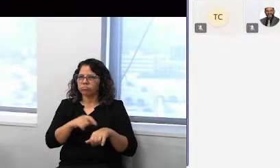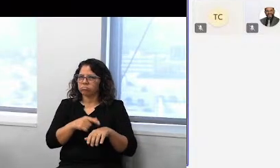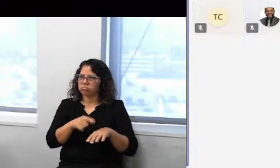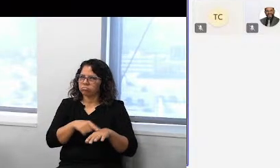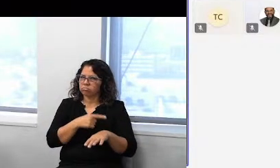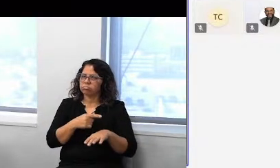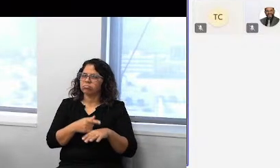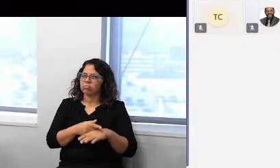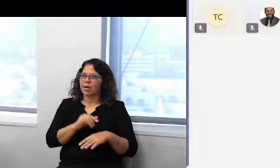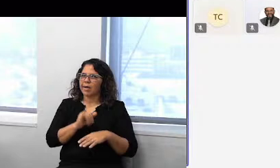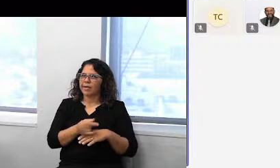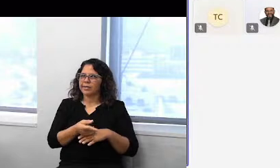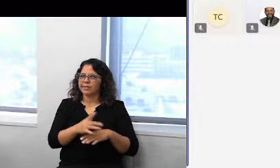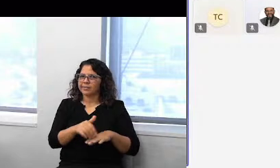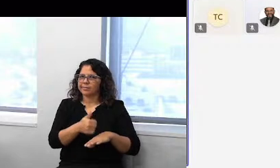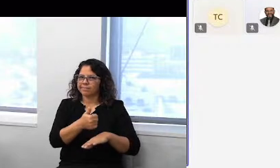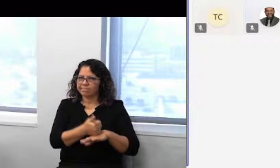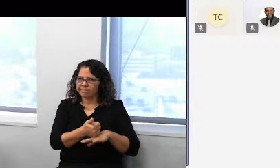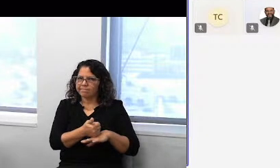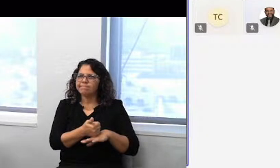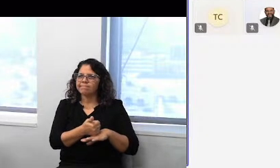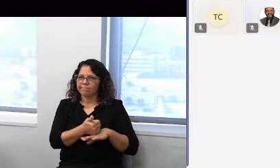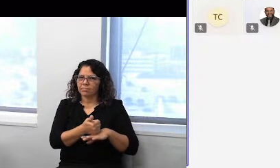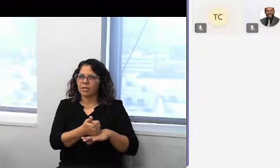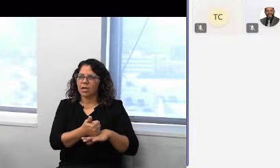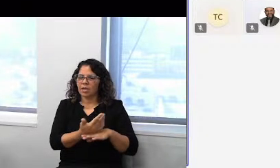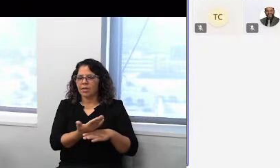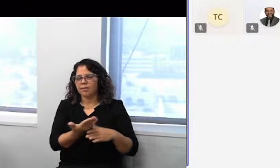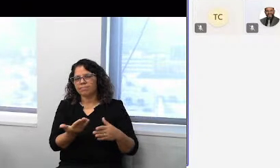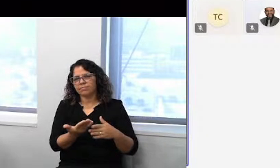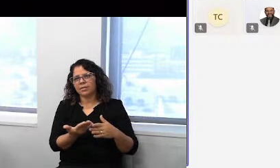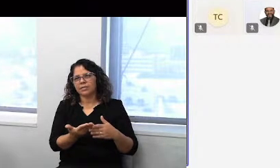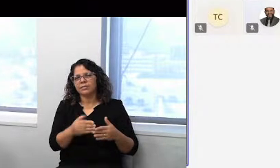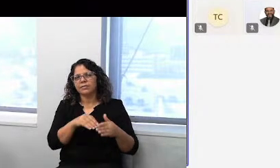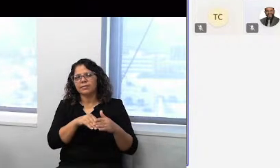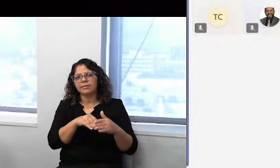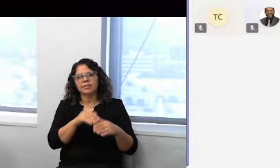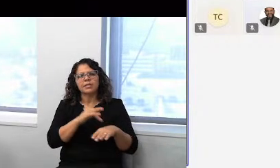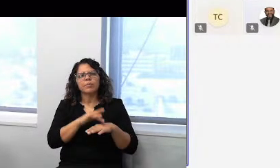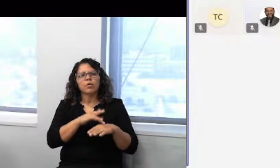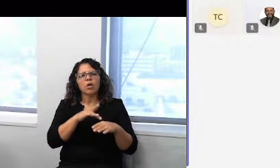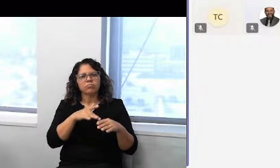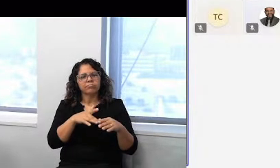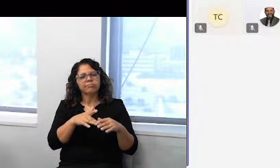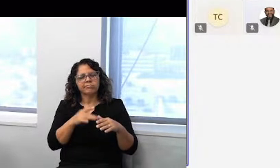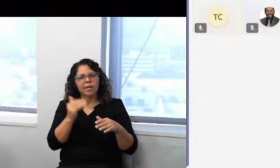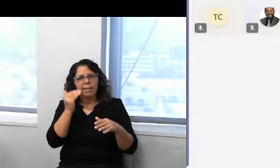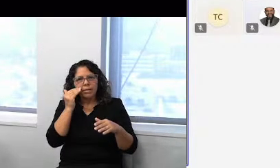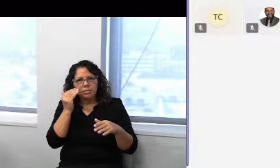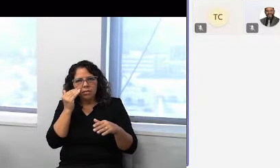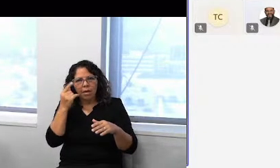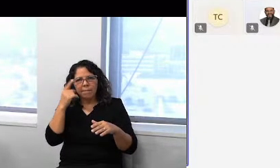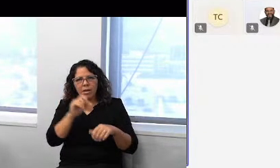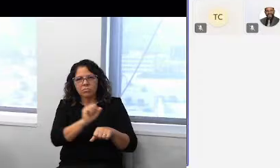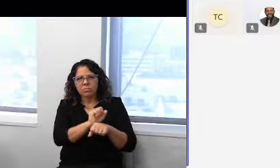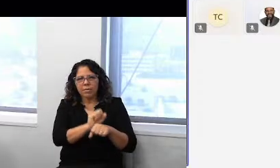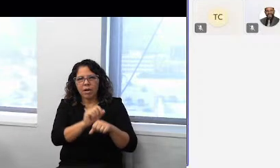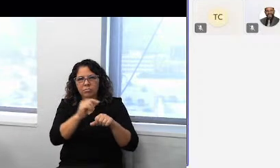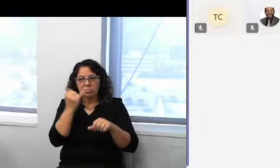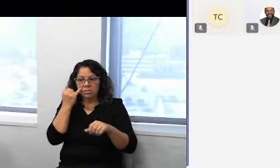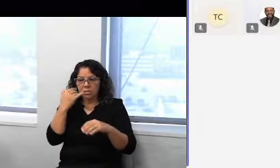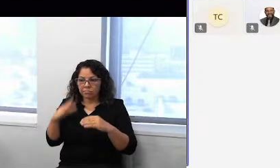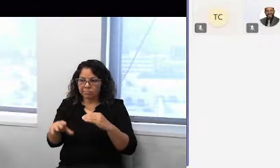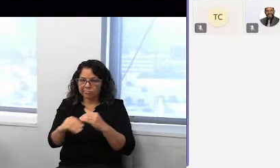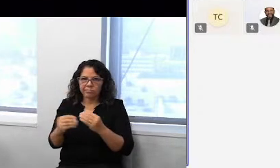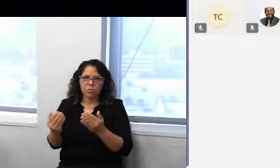in a system to be able to work with when you are making an upgrade. When we are using this deterministic modeling to determine